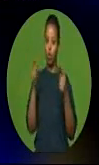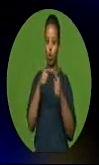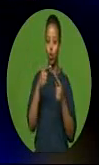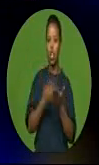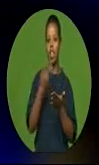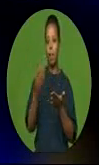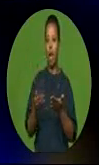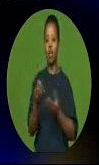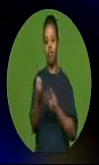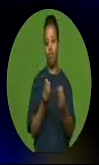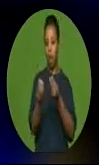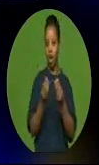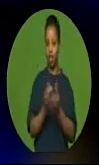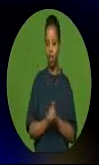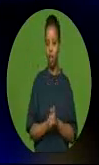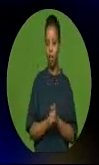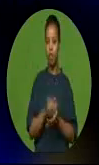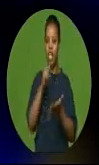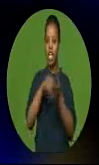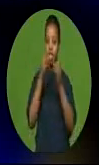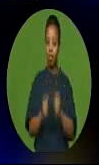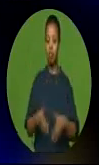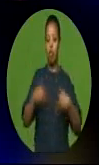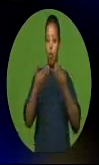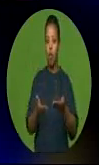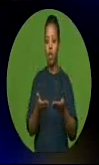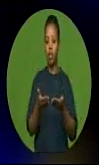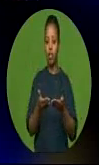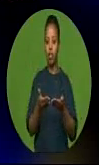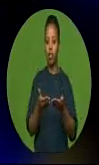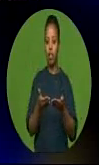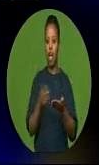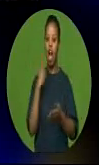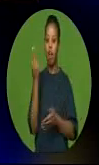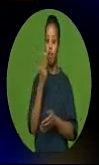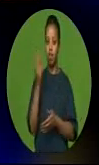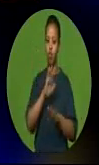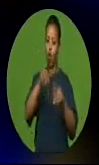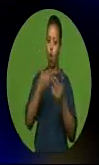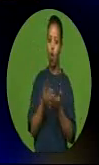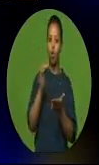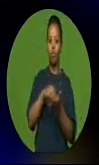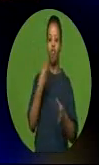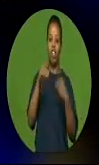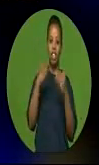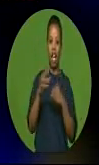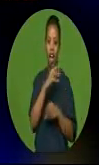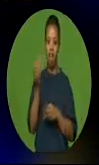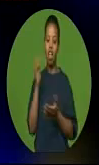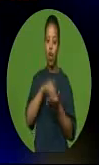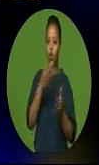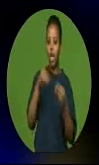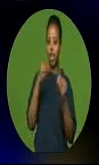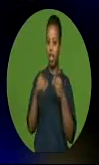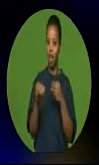buying market. It can provide an incentive for the wholesaler and